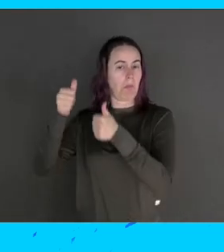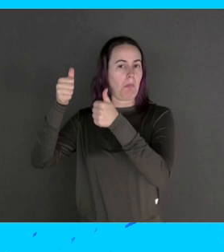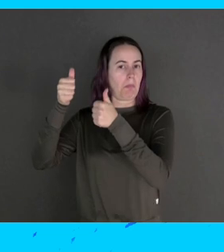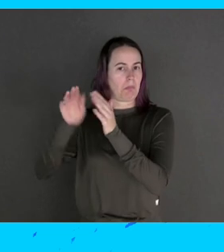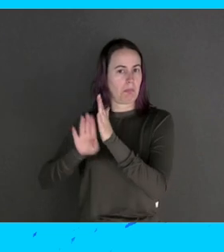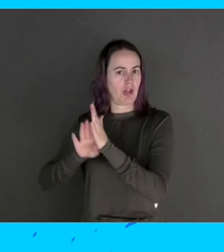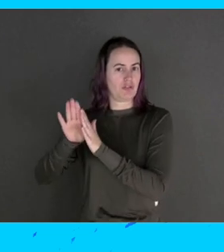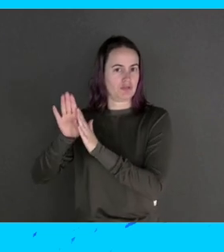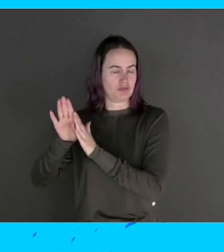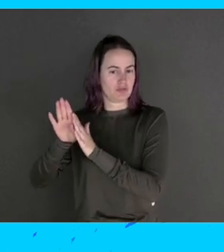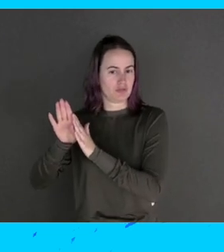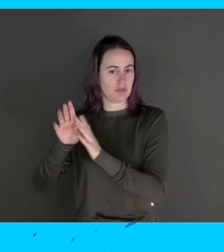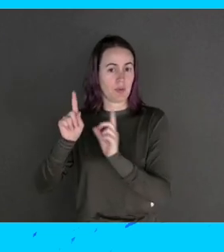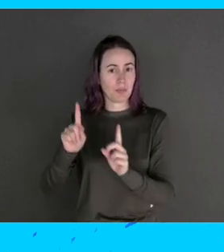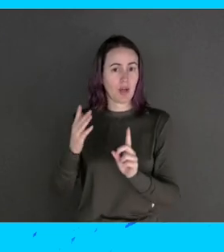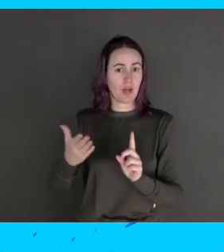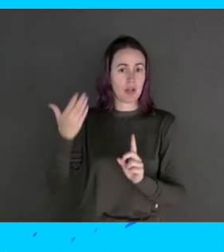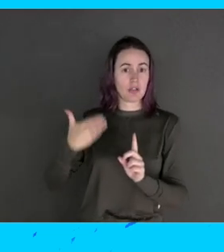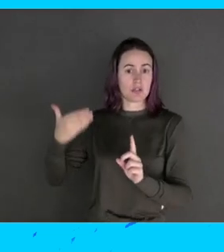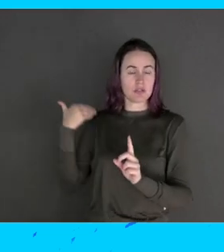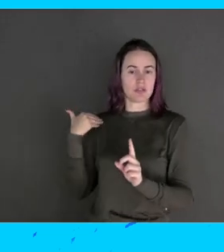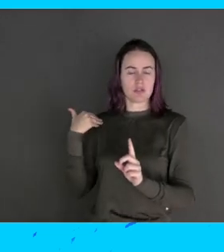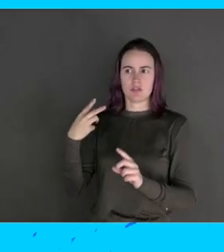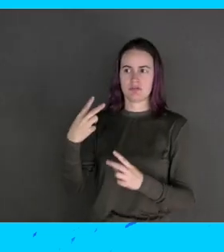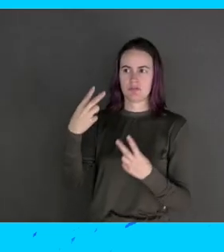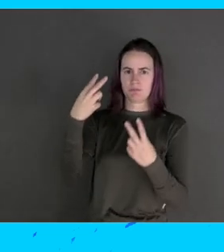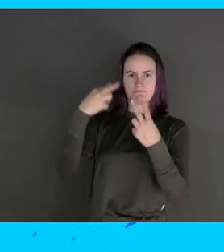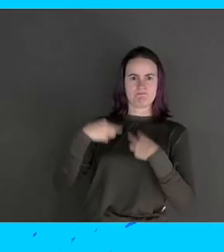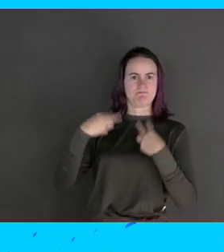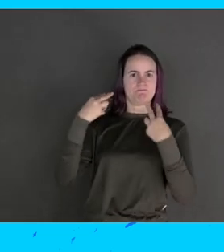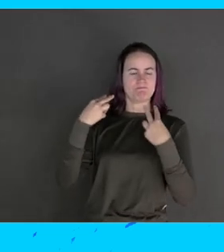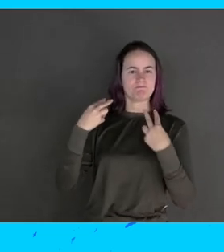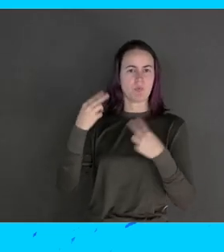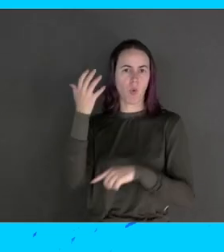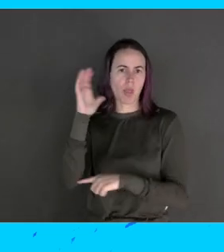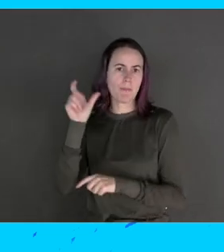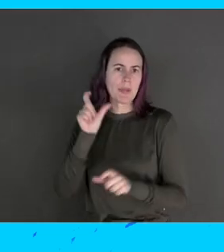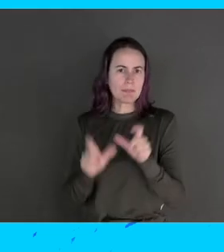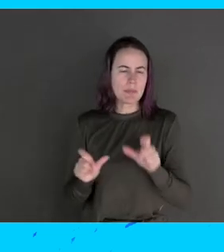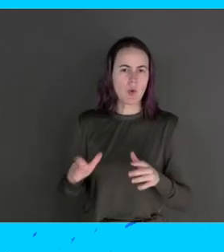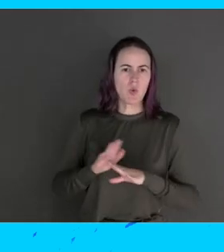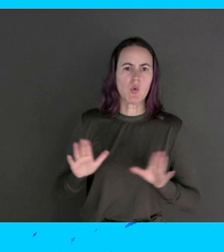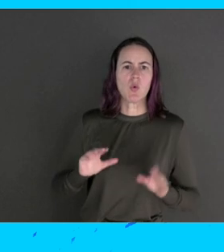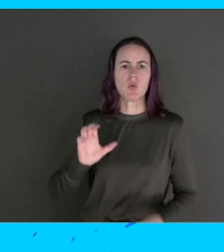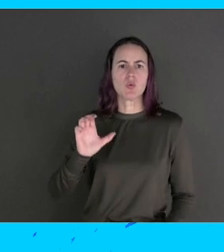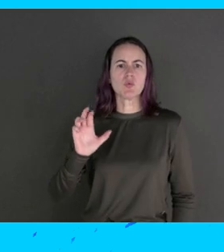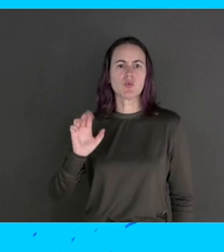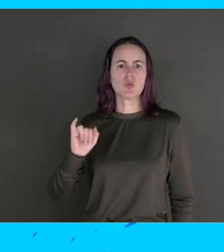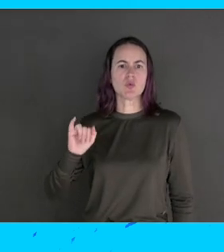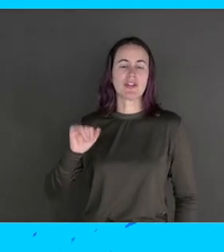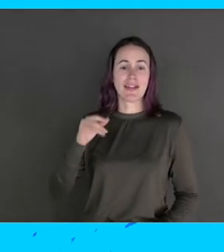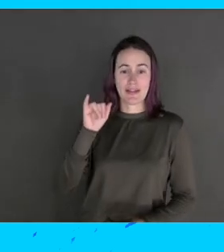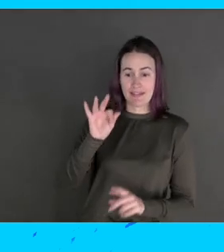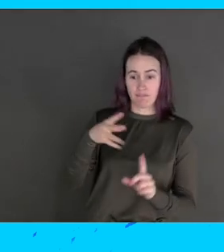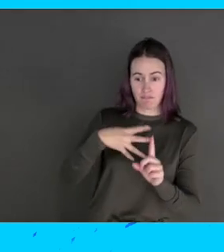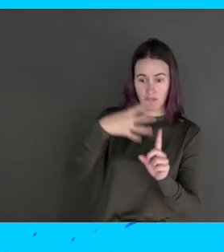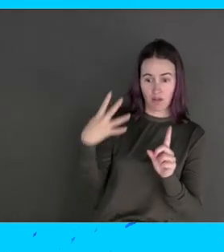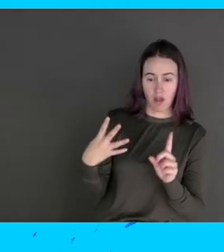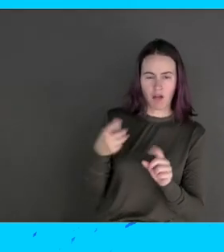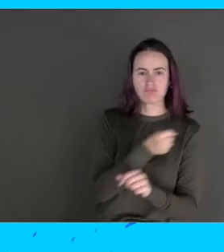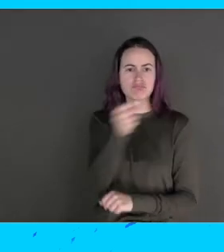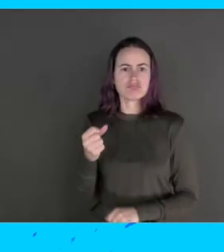ago, we are considered criminals and persecuted for being LGBTQ.